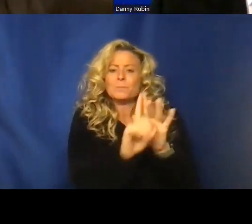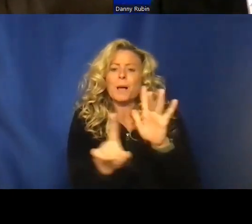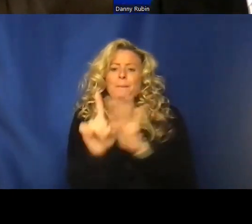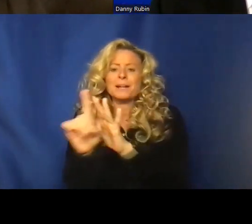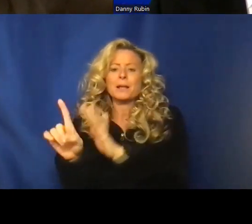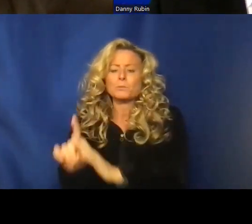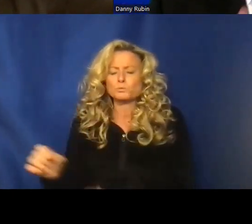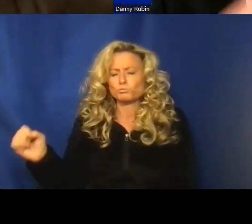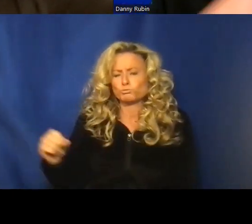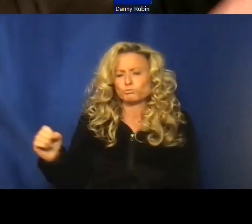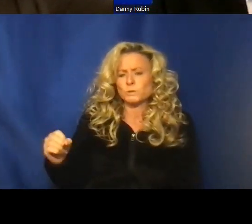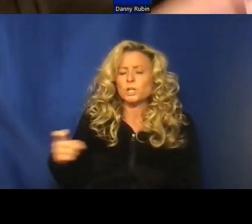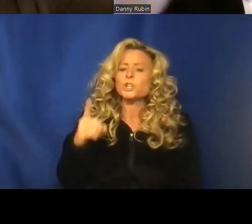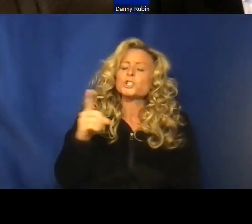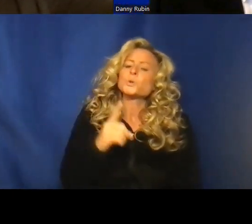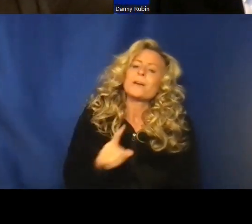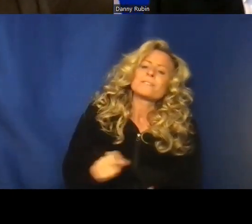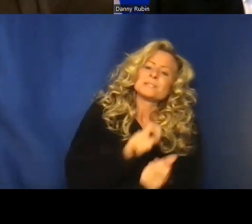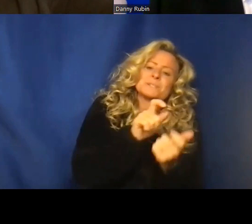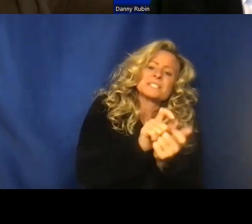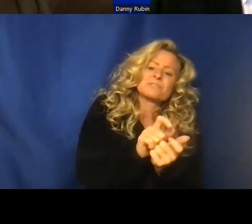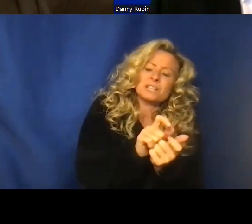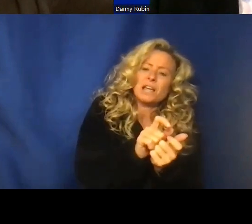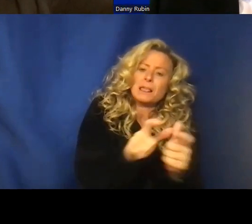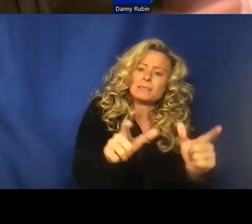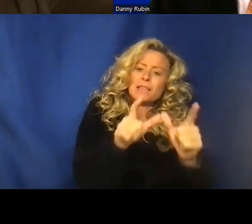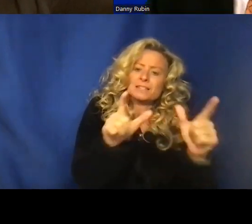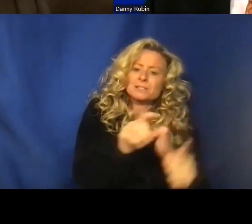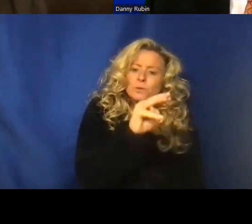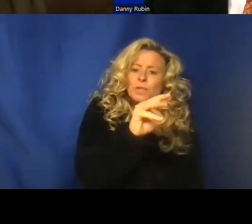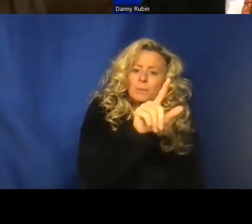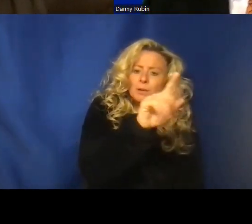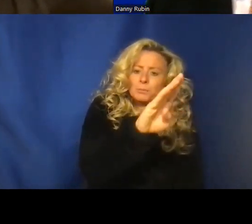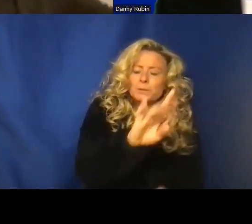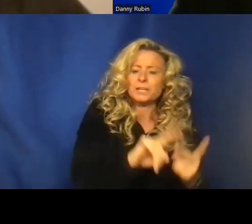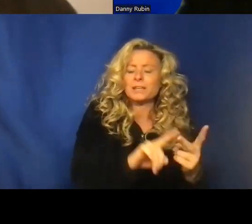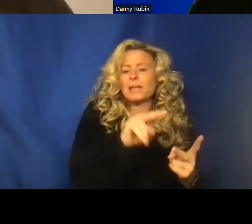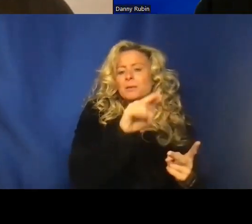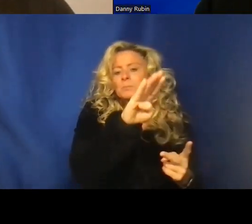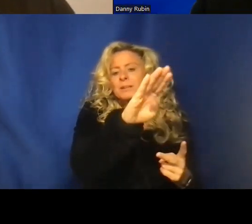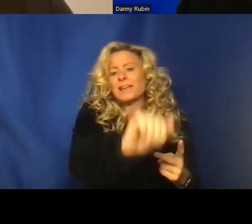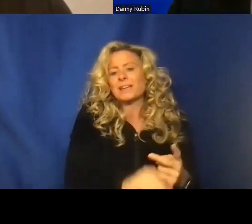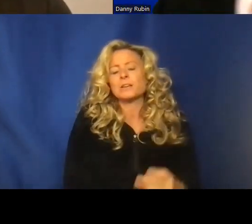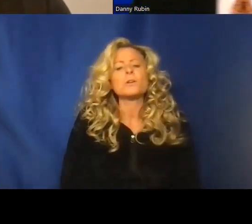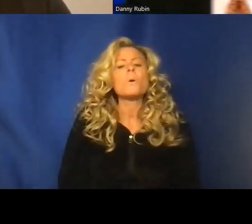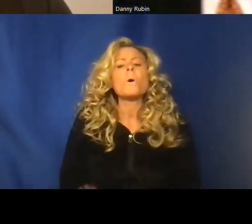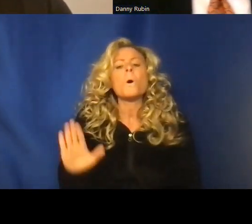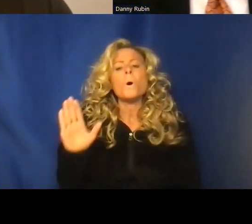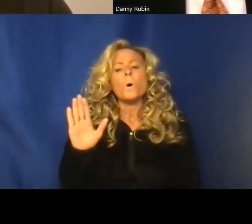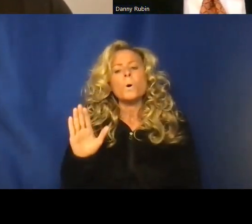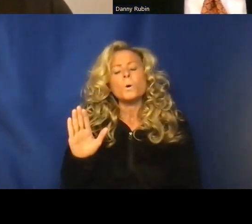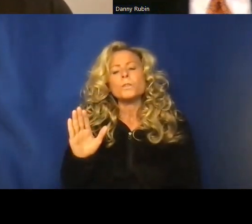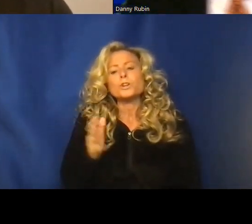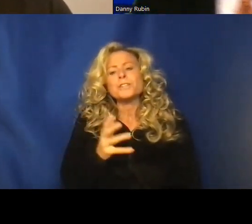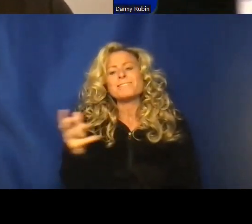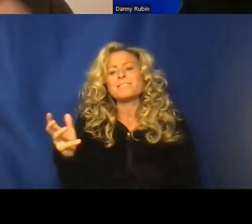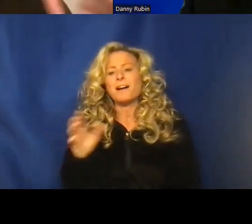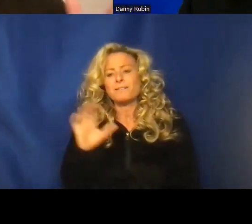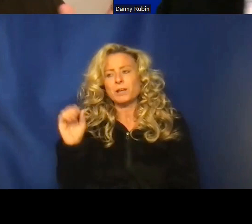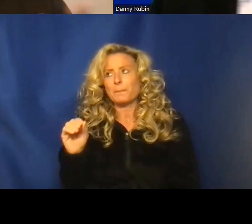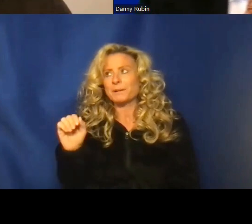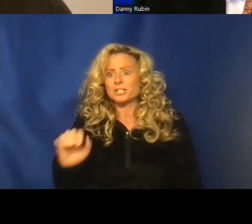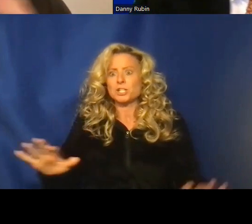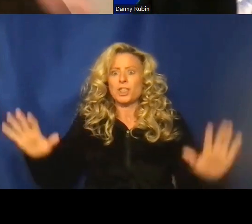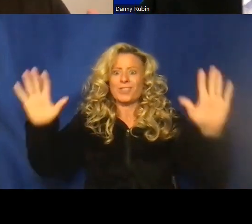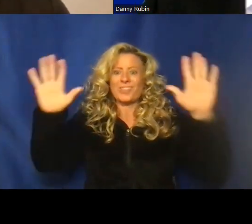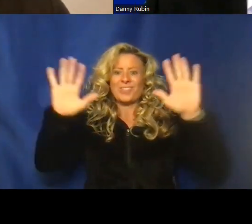the exclusive license with MLB, NBA, all that? Yeah. Who else is out there? So there's a lot of companies out in the world